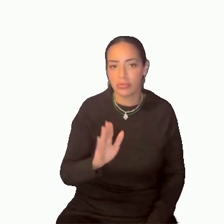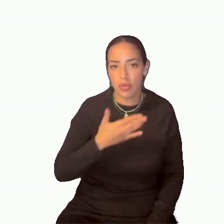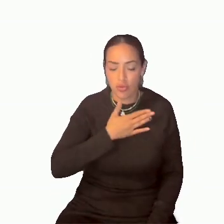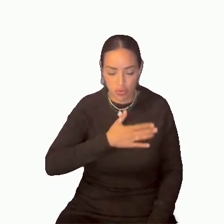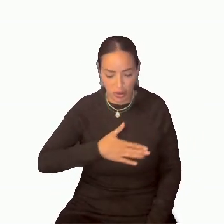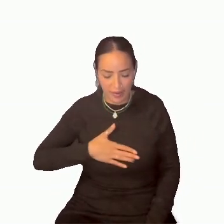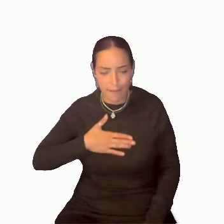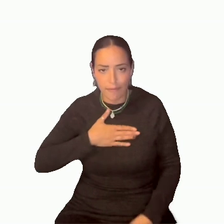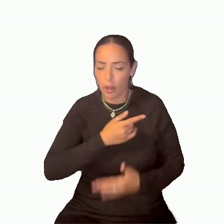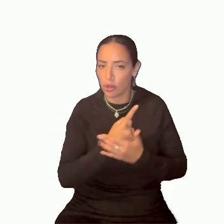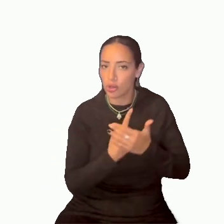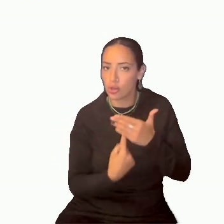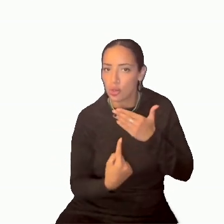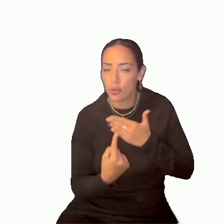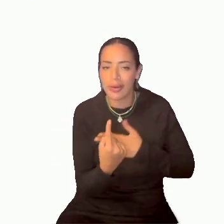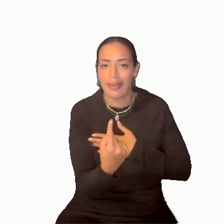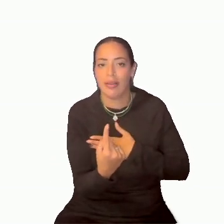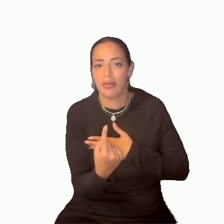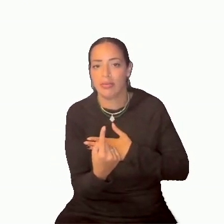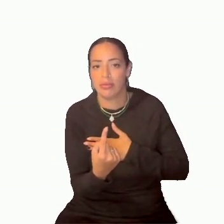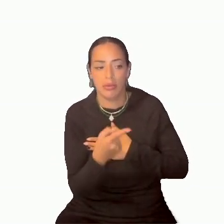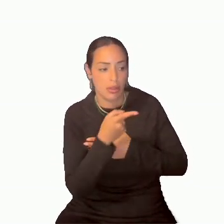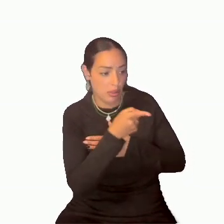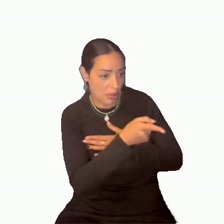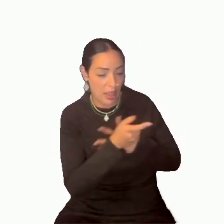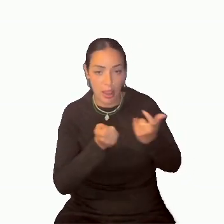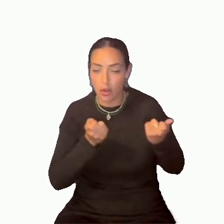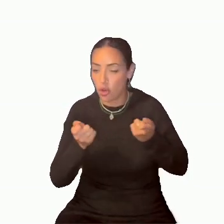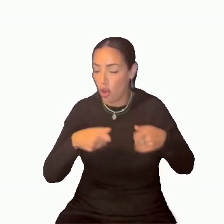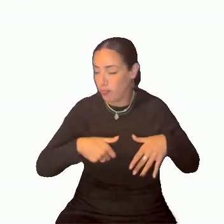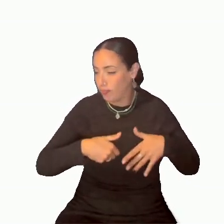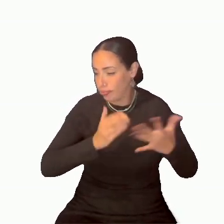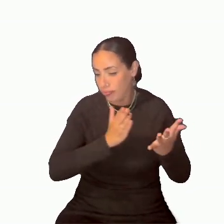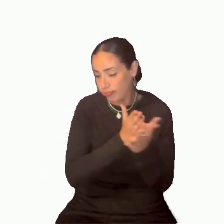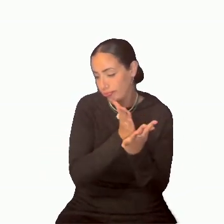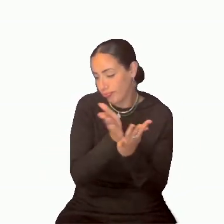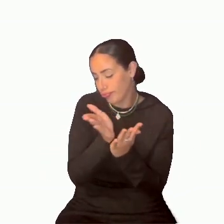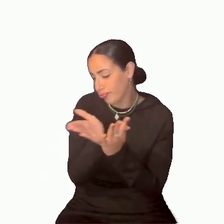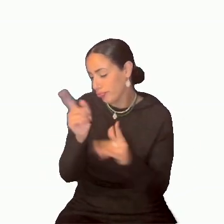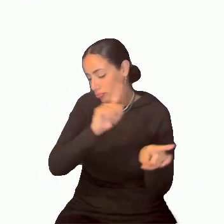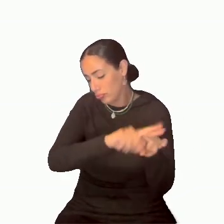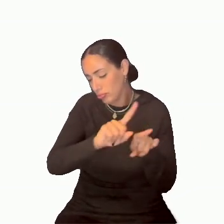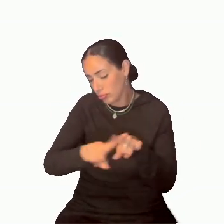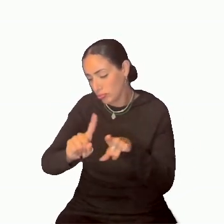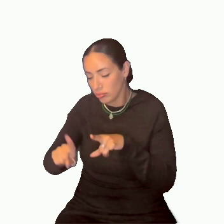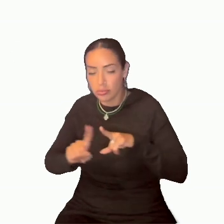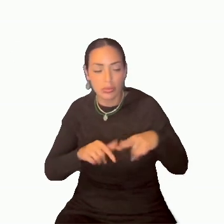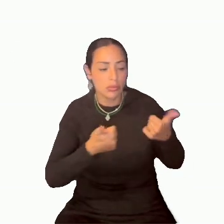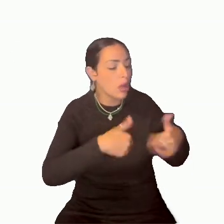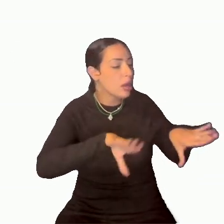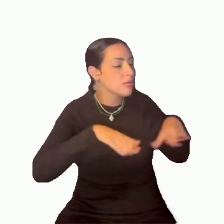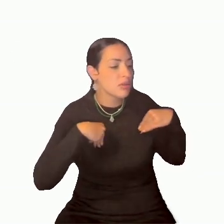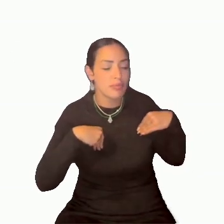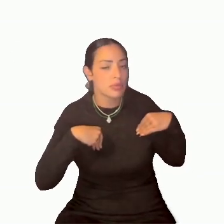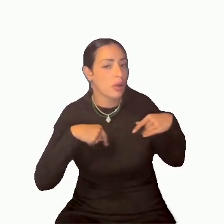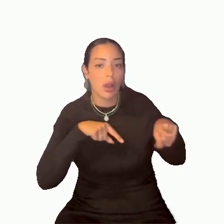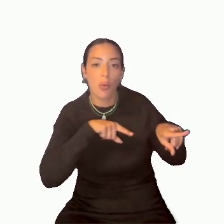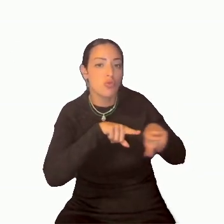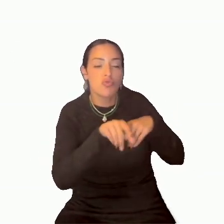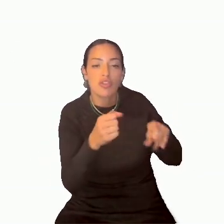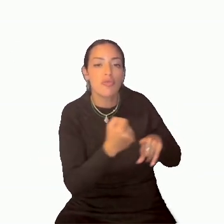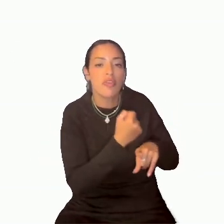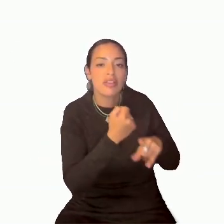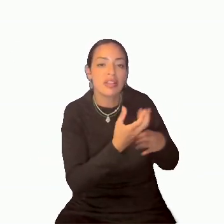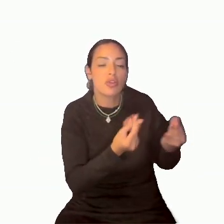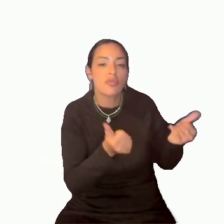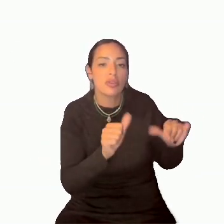it's essential to accept however someone is coping with their loss without trying to fix, solve, or resolve it. Finally, you should know that